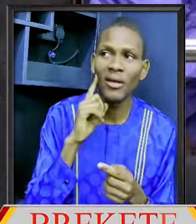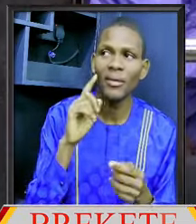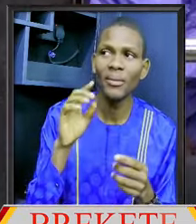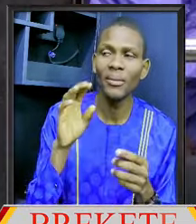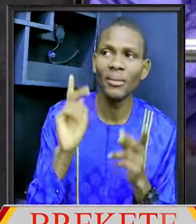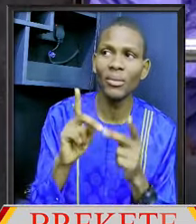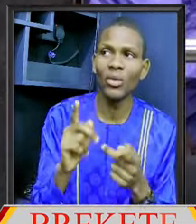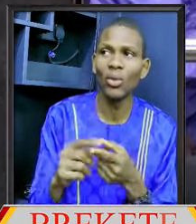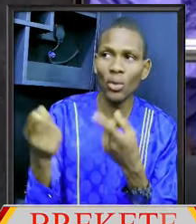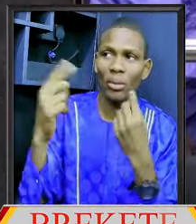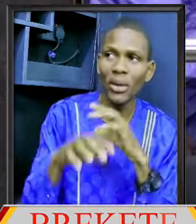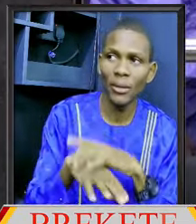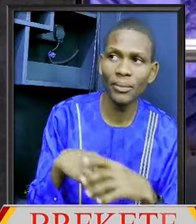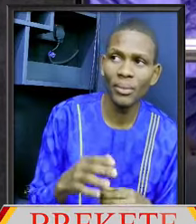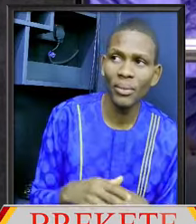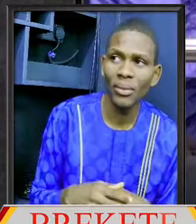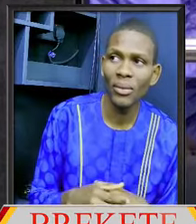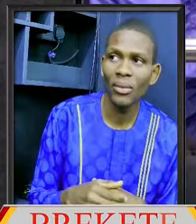quickly.